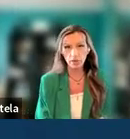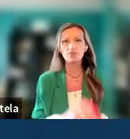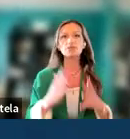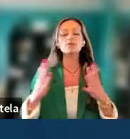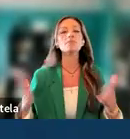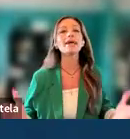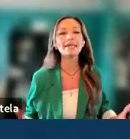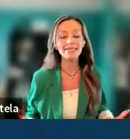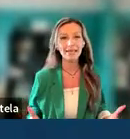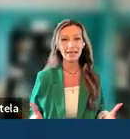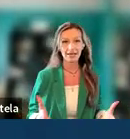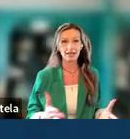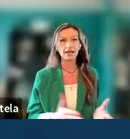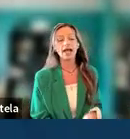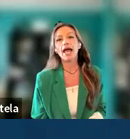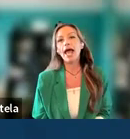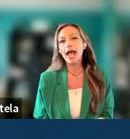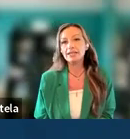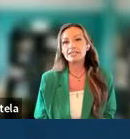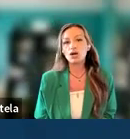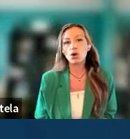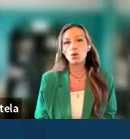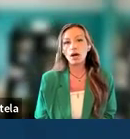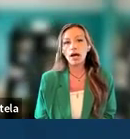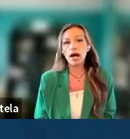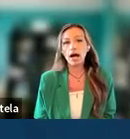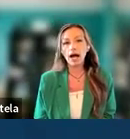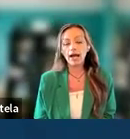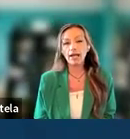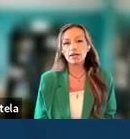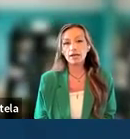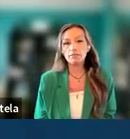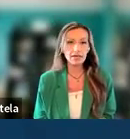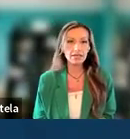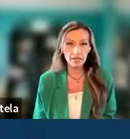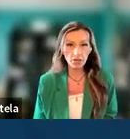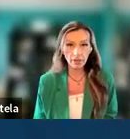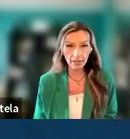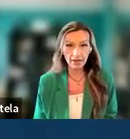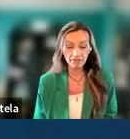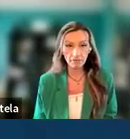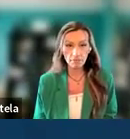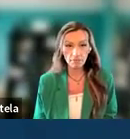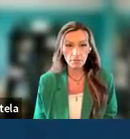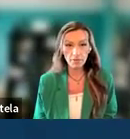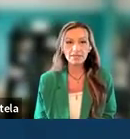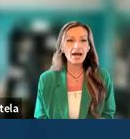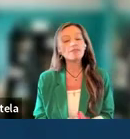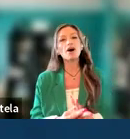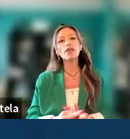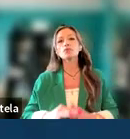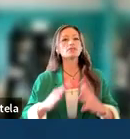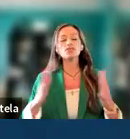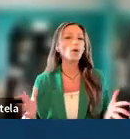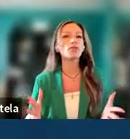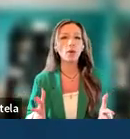my career. This was my identity. And so I made an attempt on my life because I